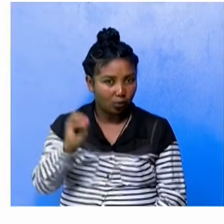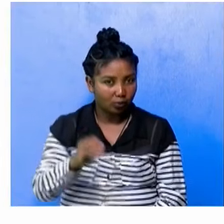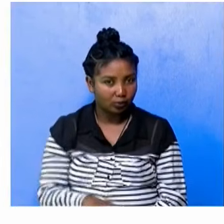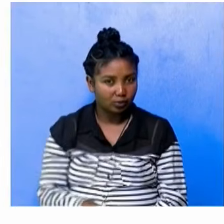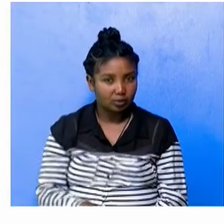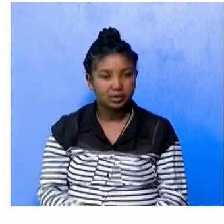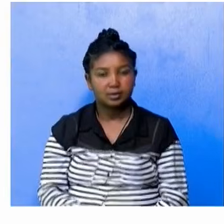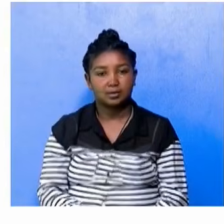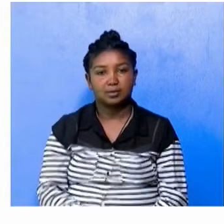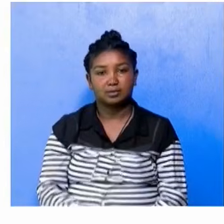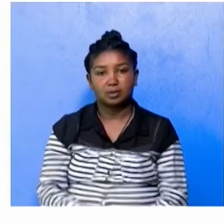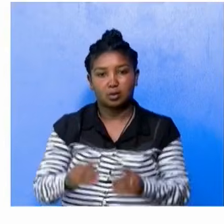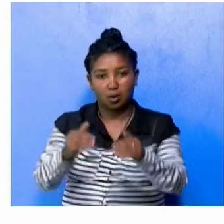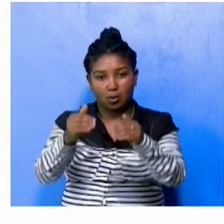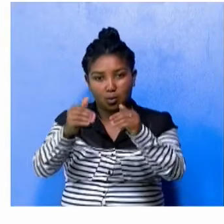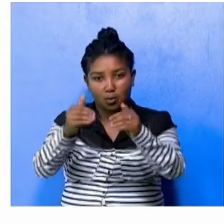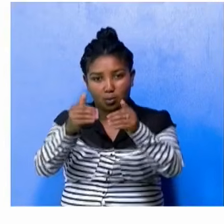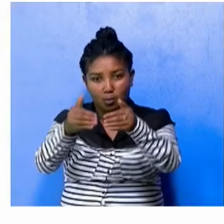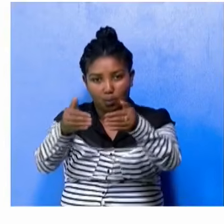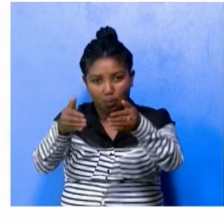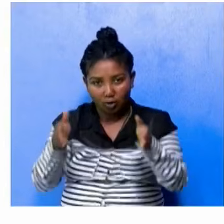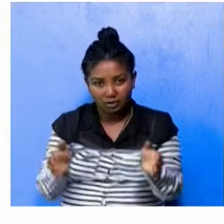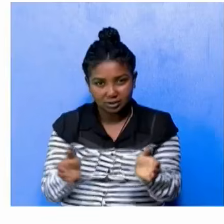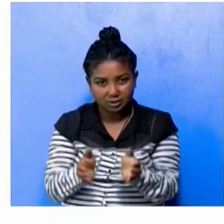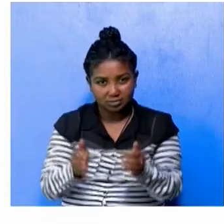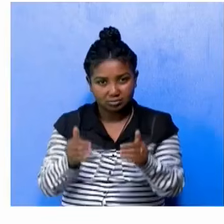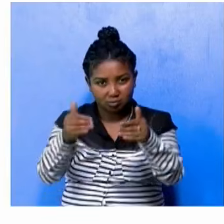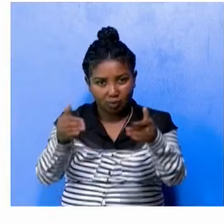Yes, here, box. Here,